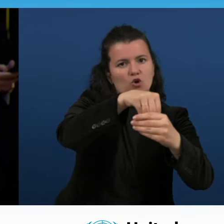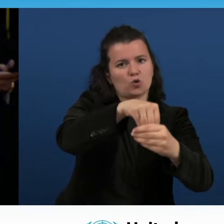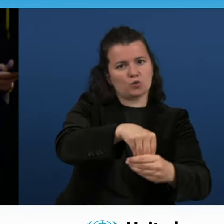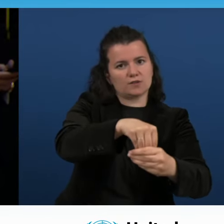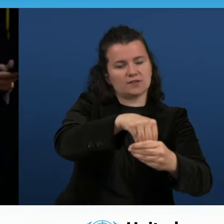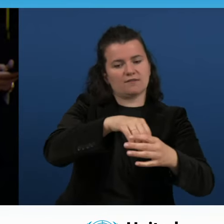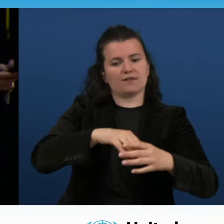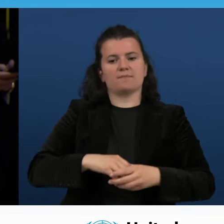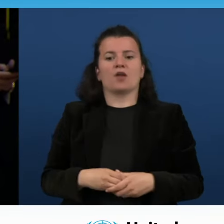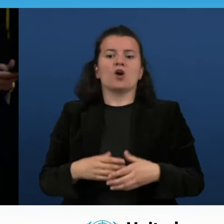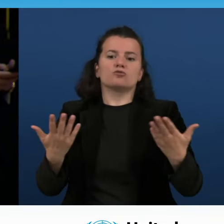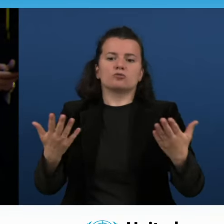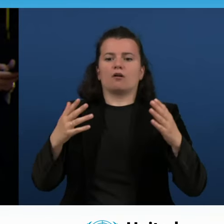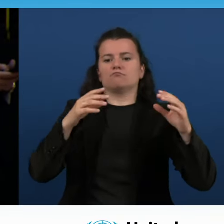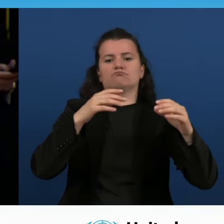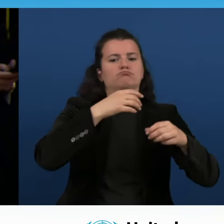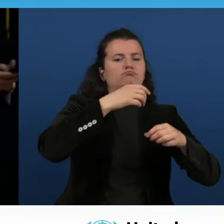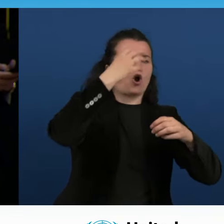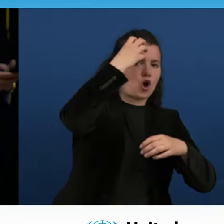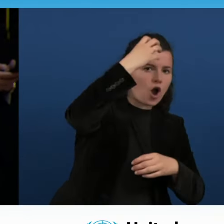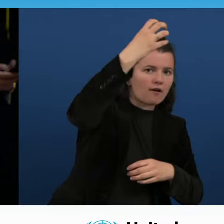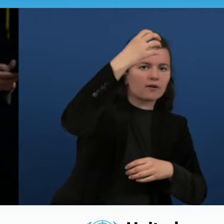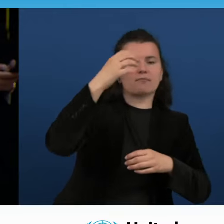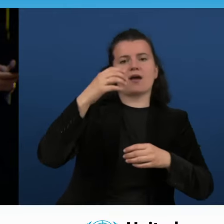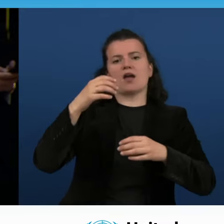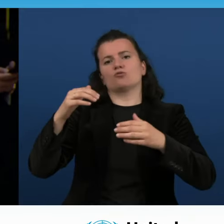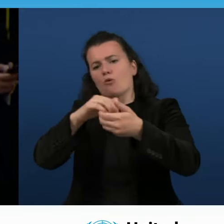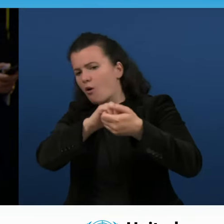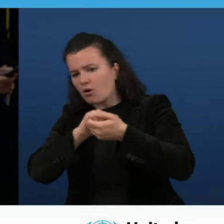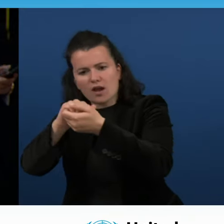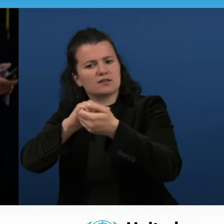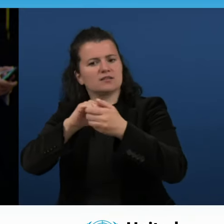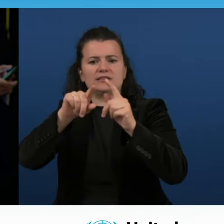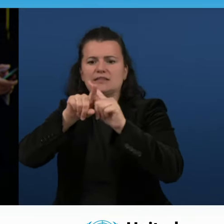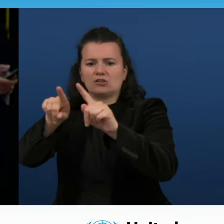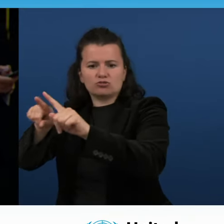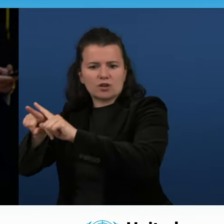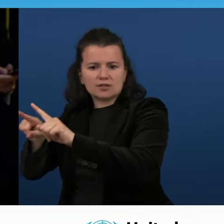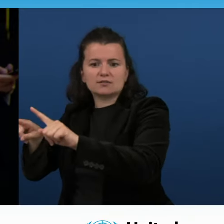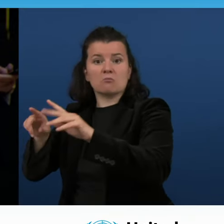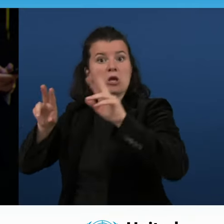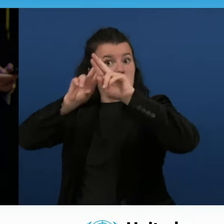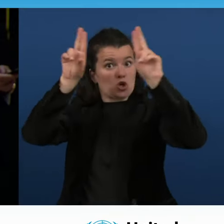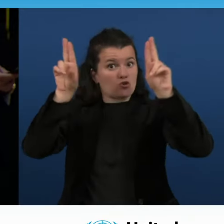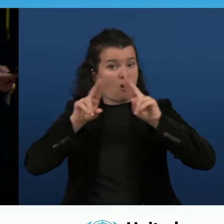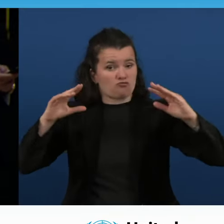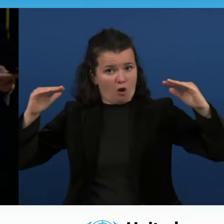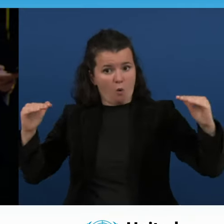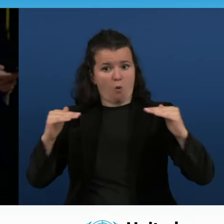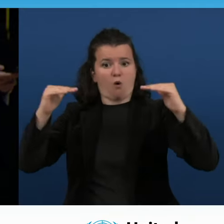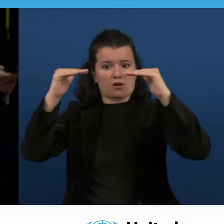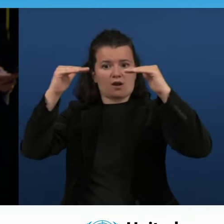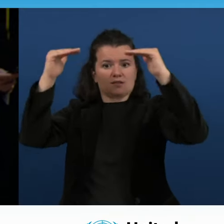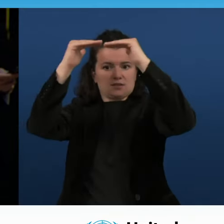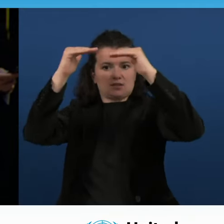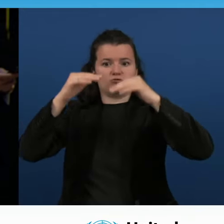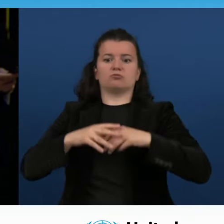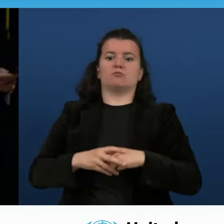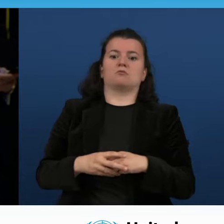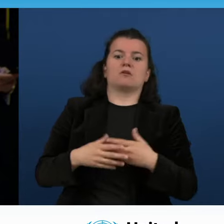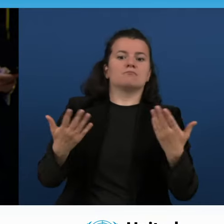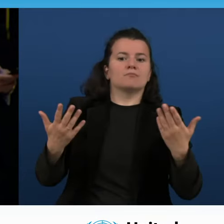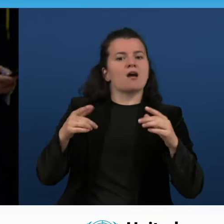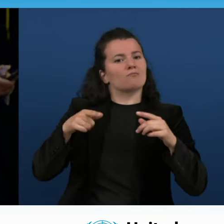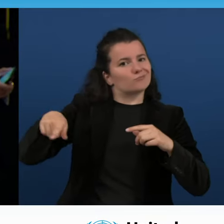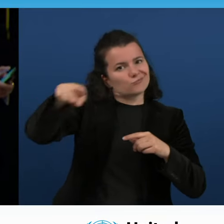organizations, decision and policy makers, we can amplify our impact and create lasting change. Let